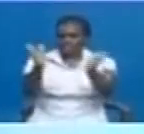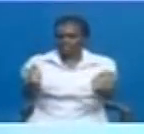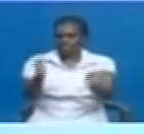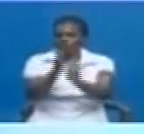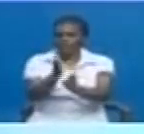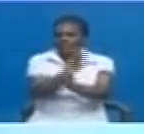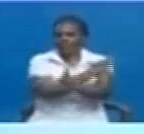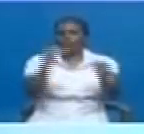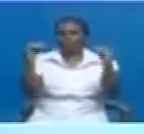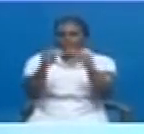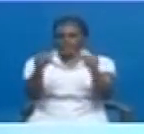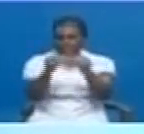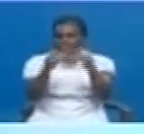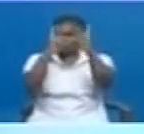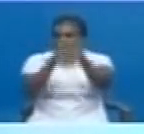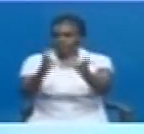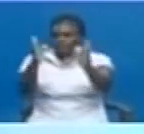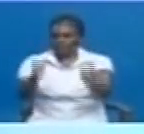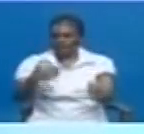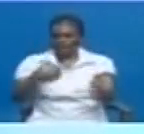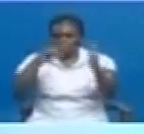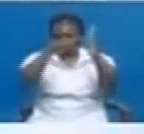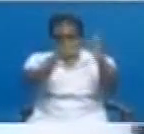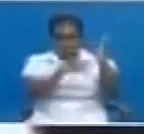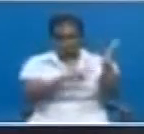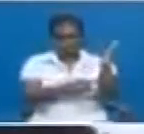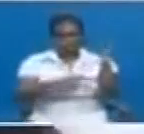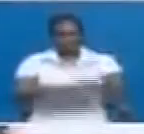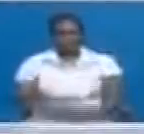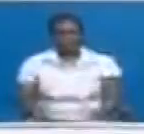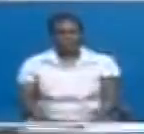watchdog committee. Aaron Ochieng has the details.